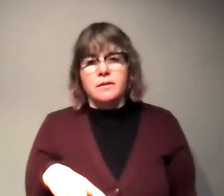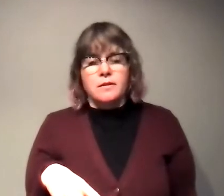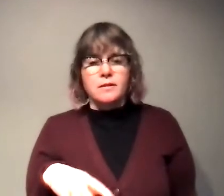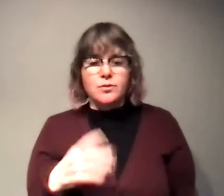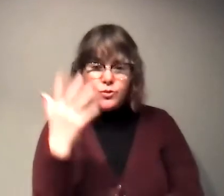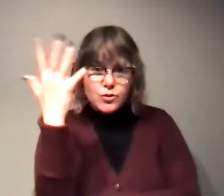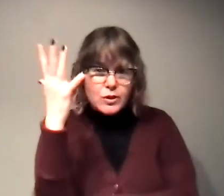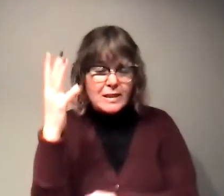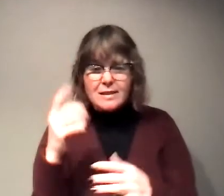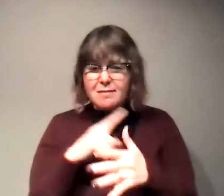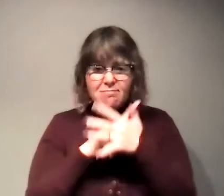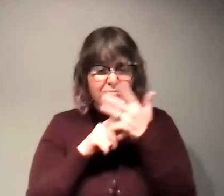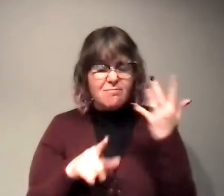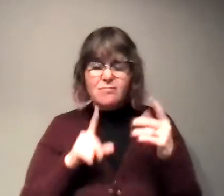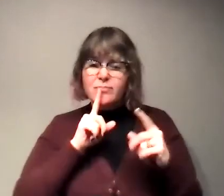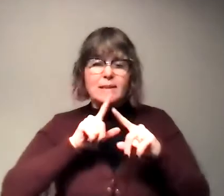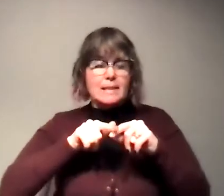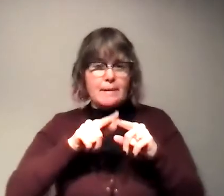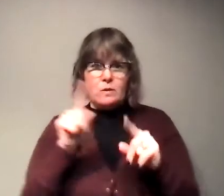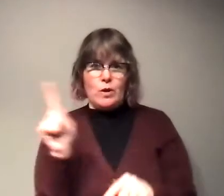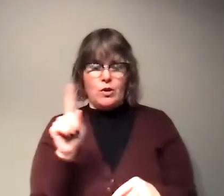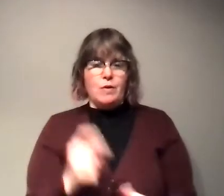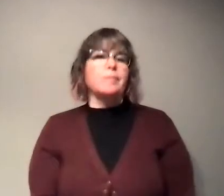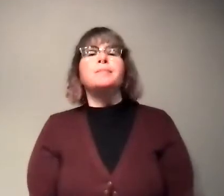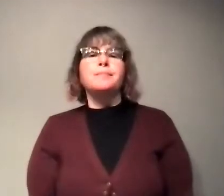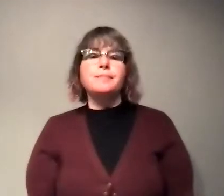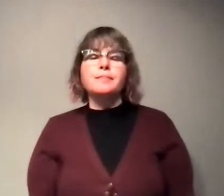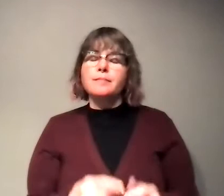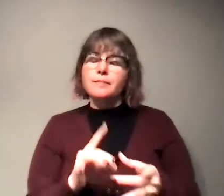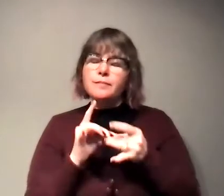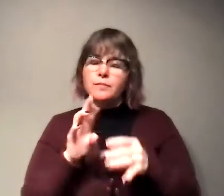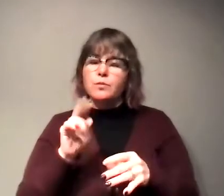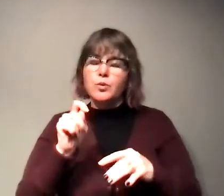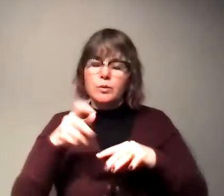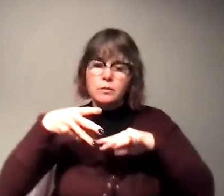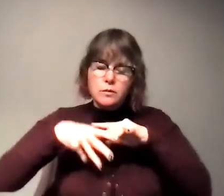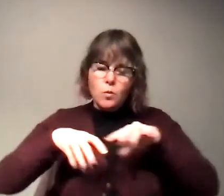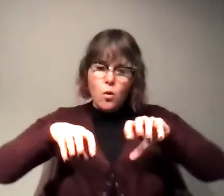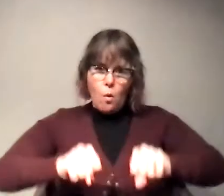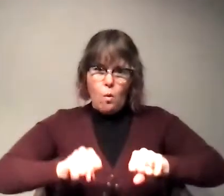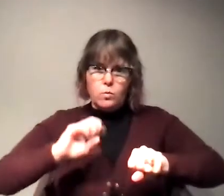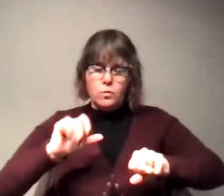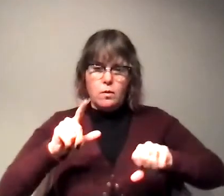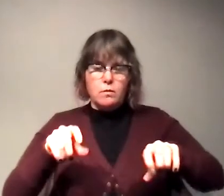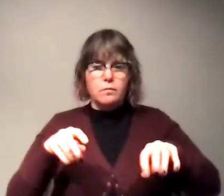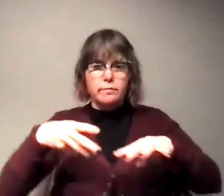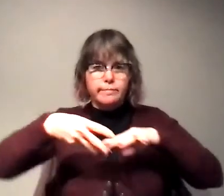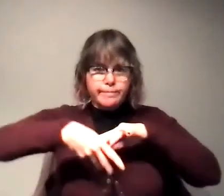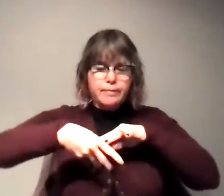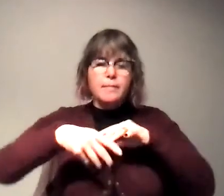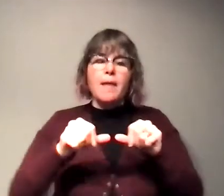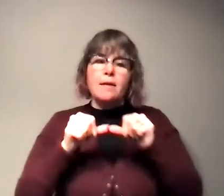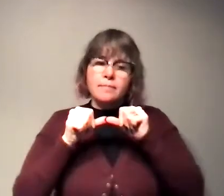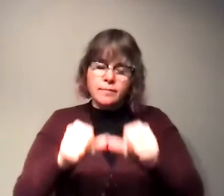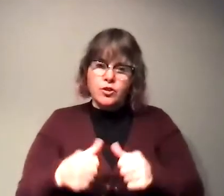trees. Depending on the place. They need to have roots that will hold the soil in place, and they need to be able to survive